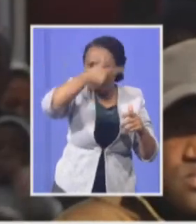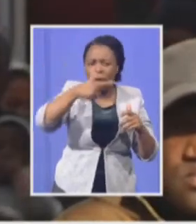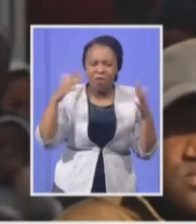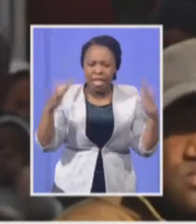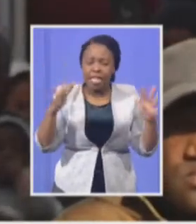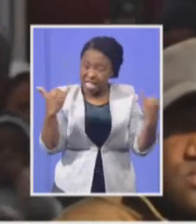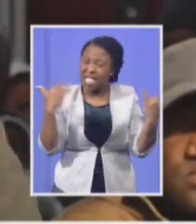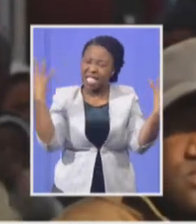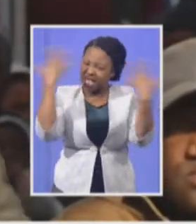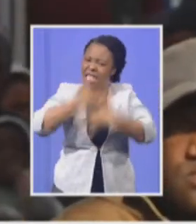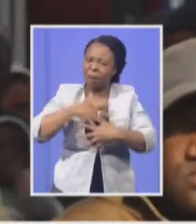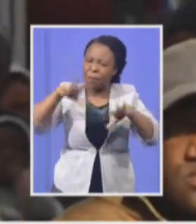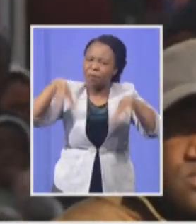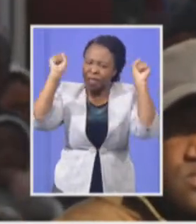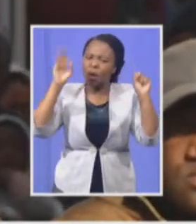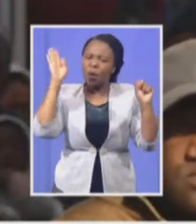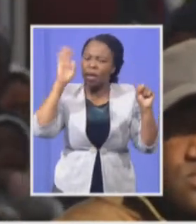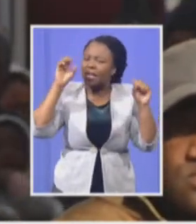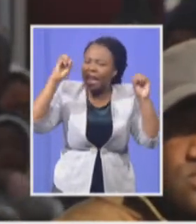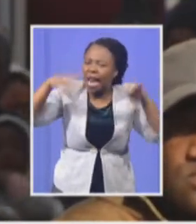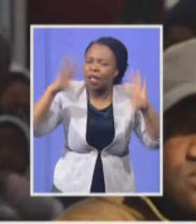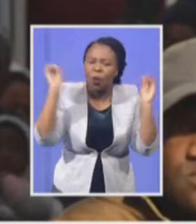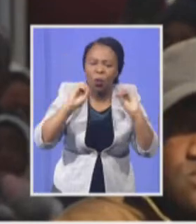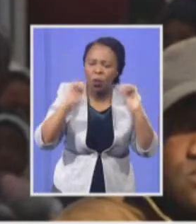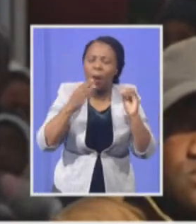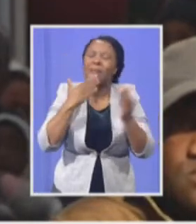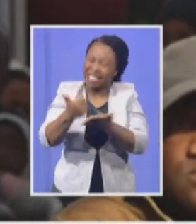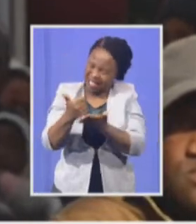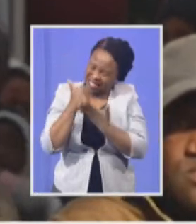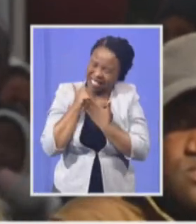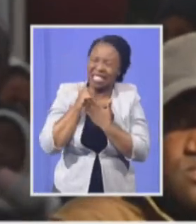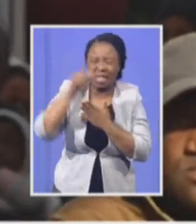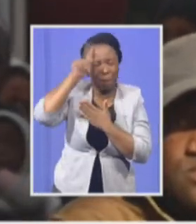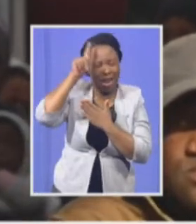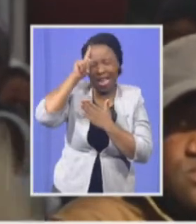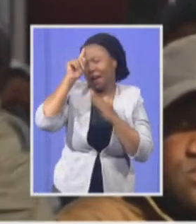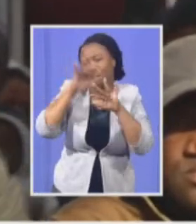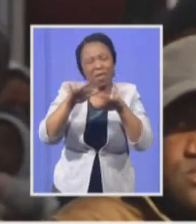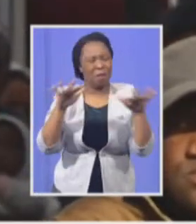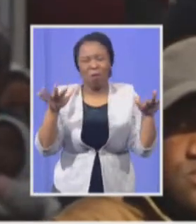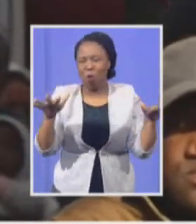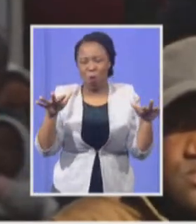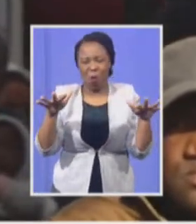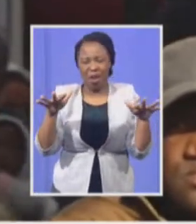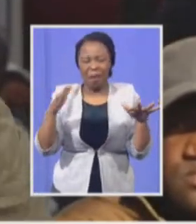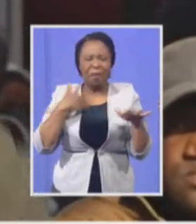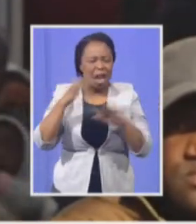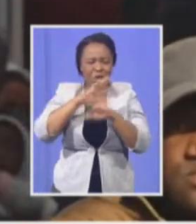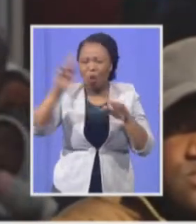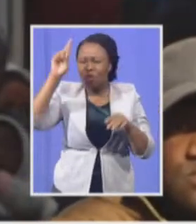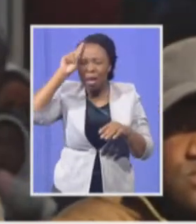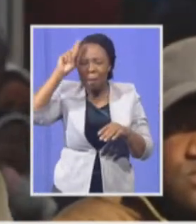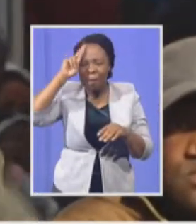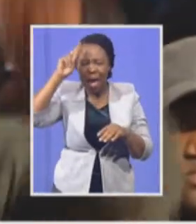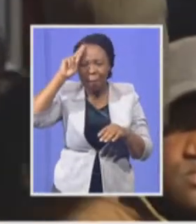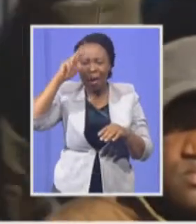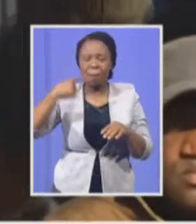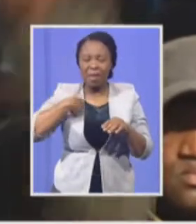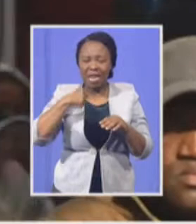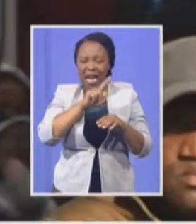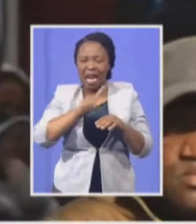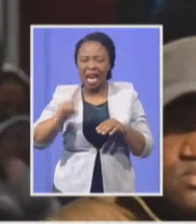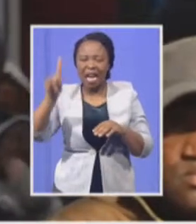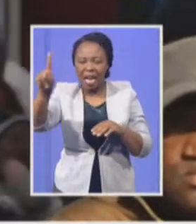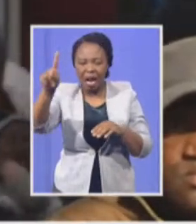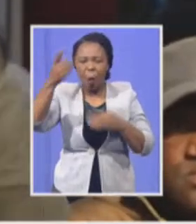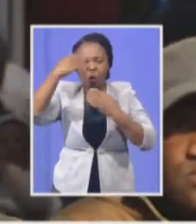lena thusang setjhaba sa rona sa rantsho ene ha ke hopole nka tloa mona ka ya